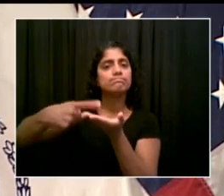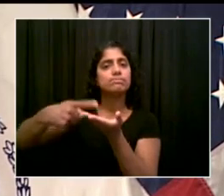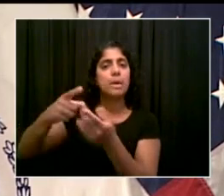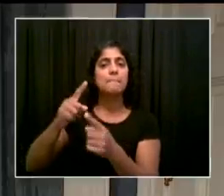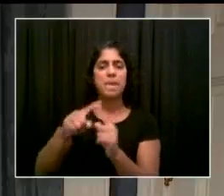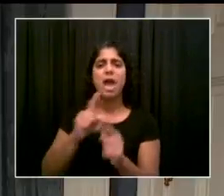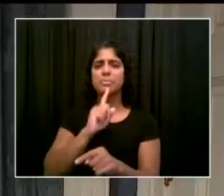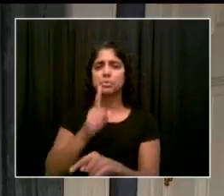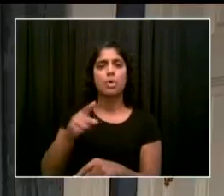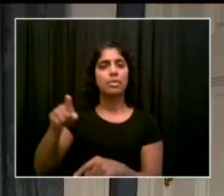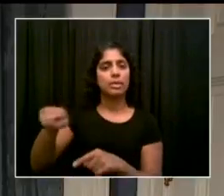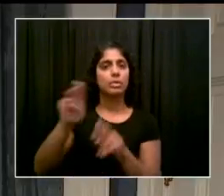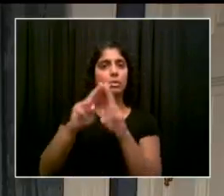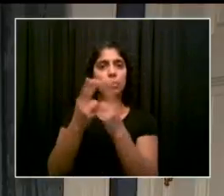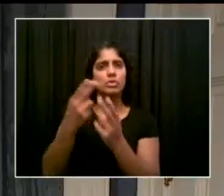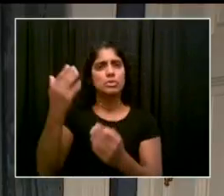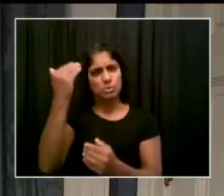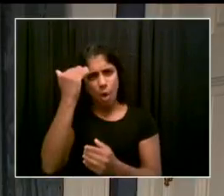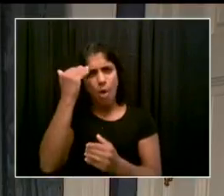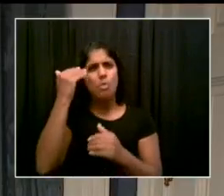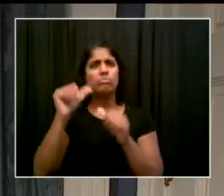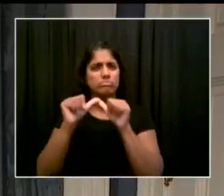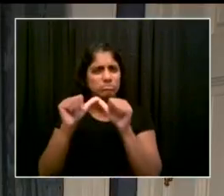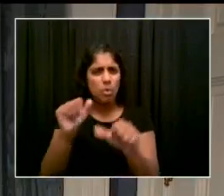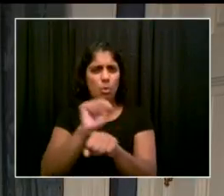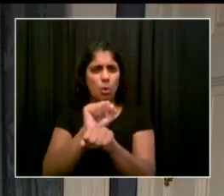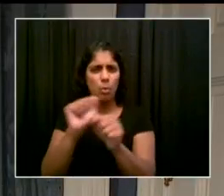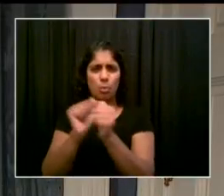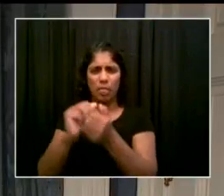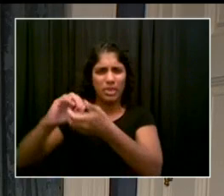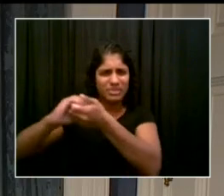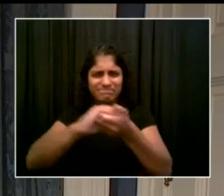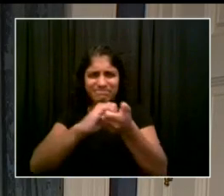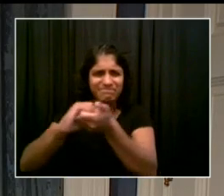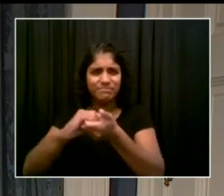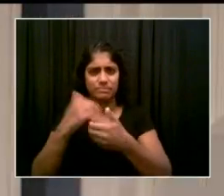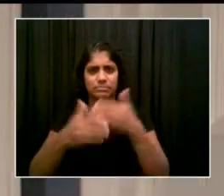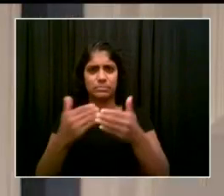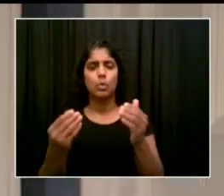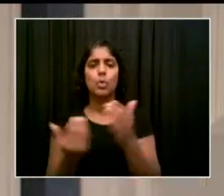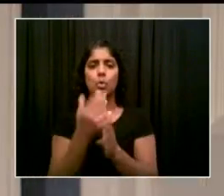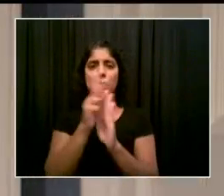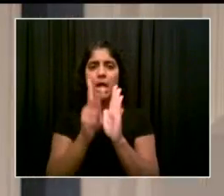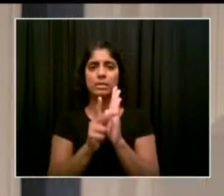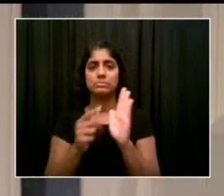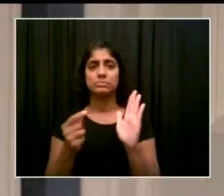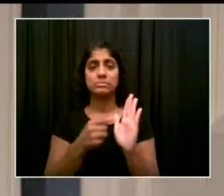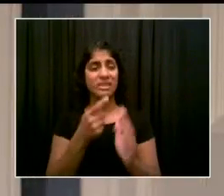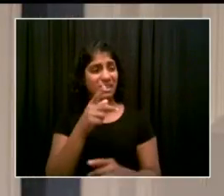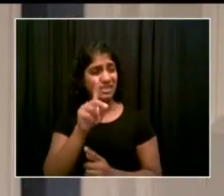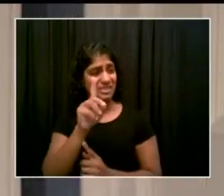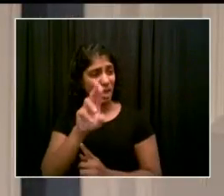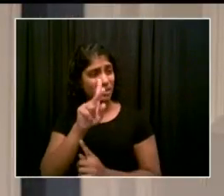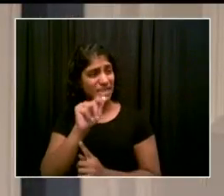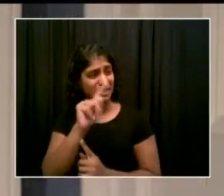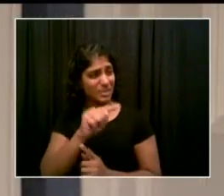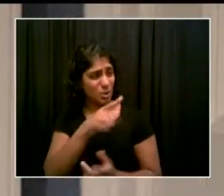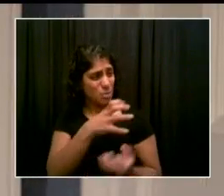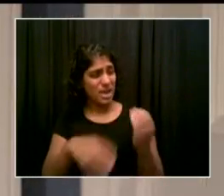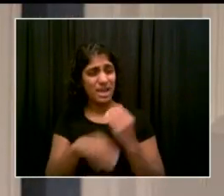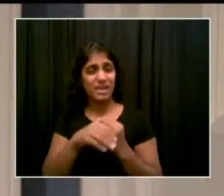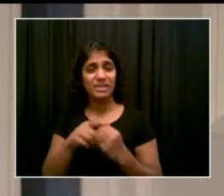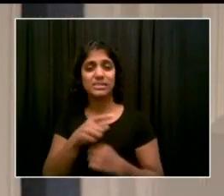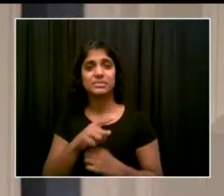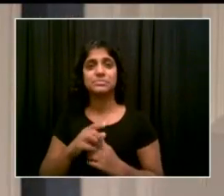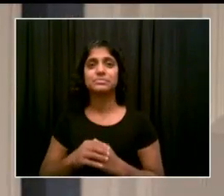Dr. Katz. Yes, sir. I too won't speak for the union, but I think there is appreciation that we